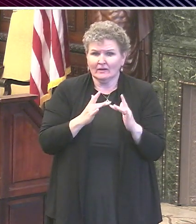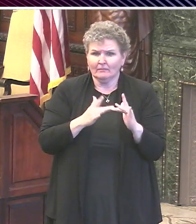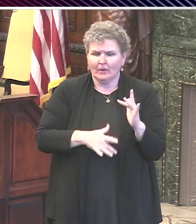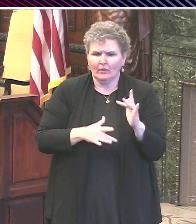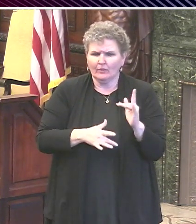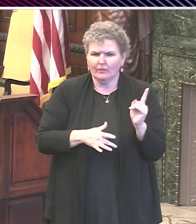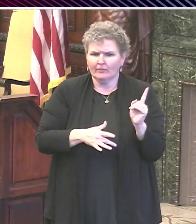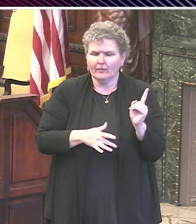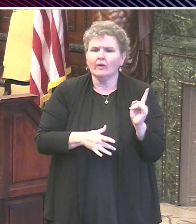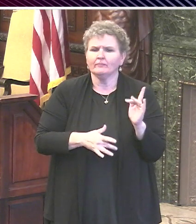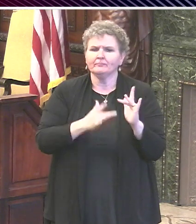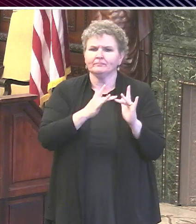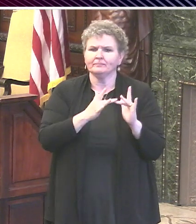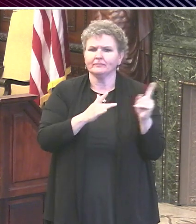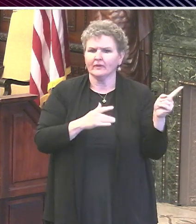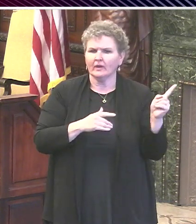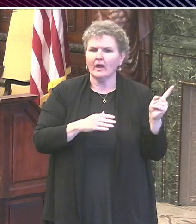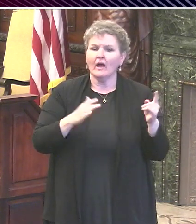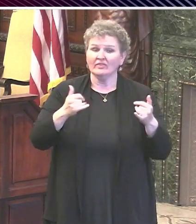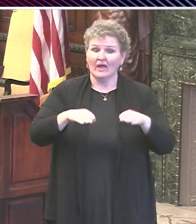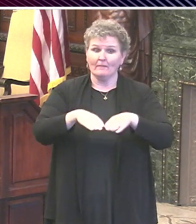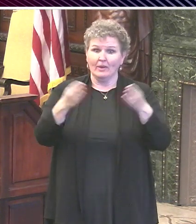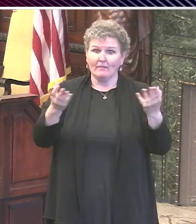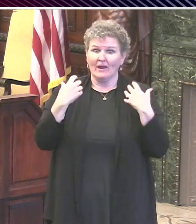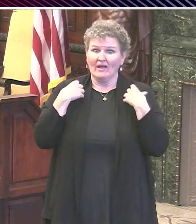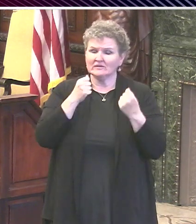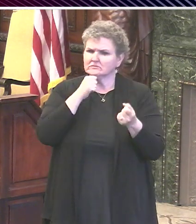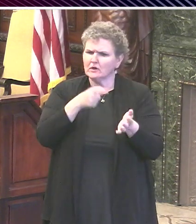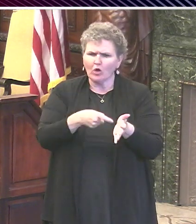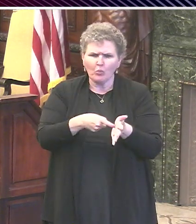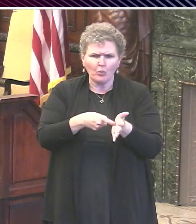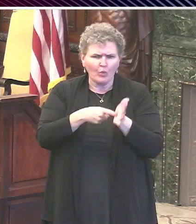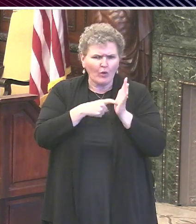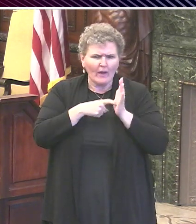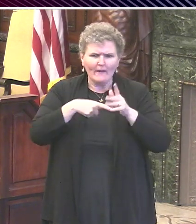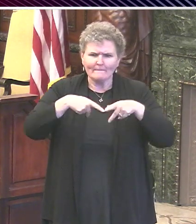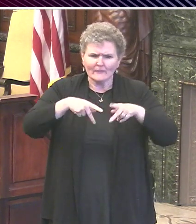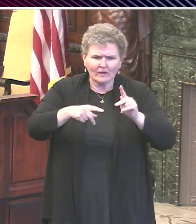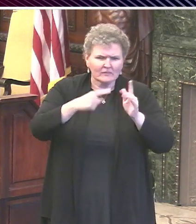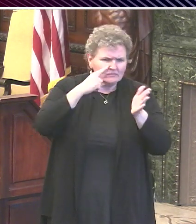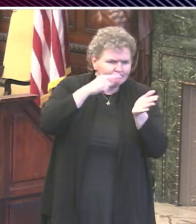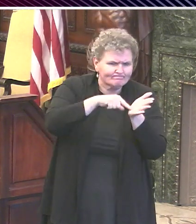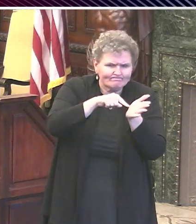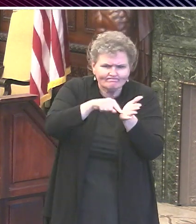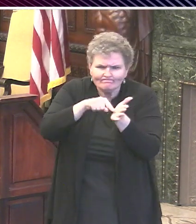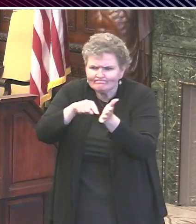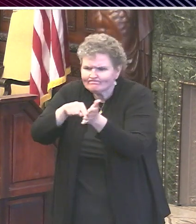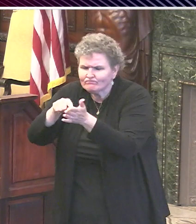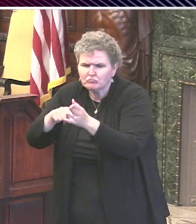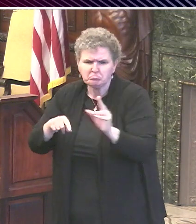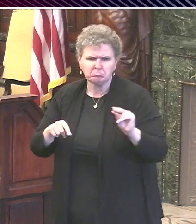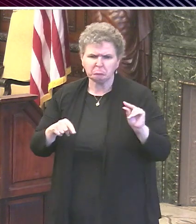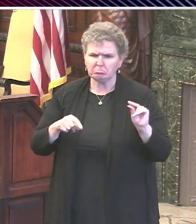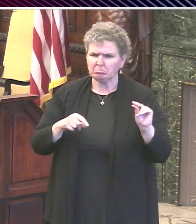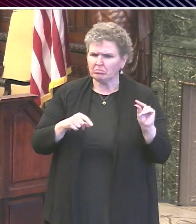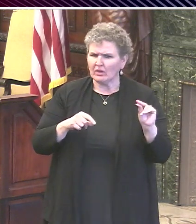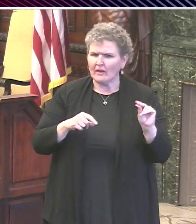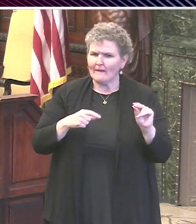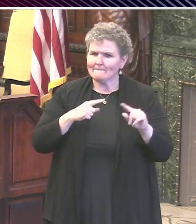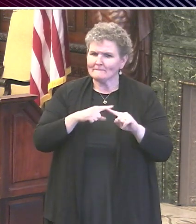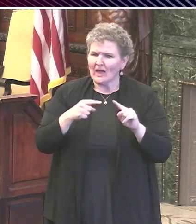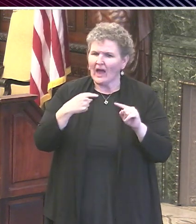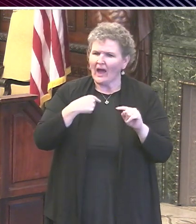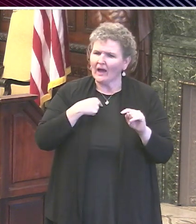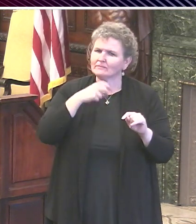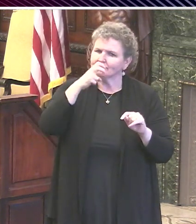The Department of Public Health has not required permits of or inspected gyms in the past. But we are going to be enforcing strictly. So